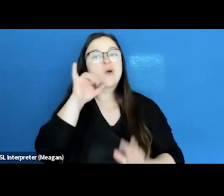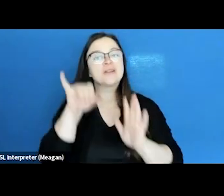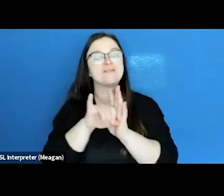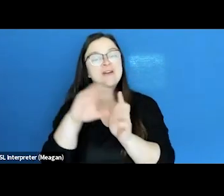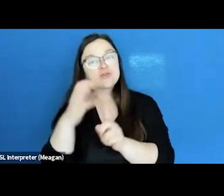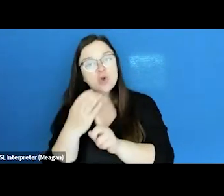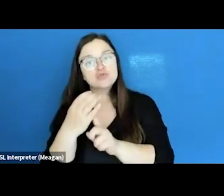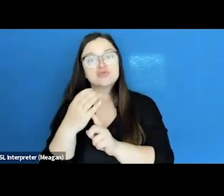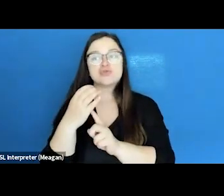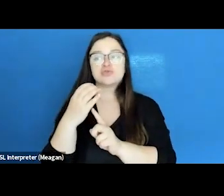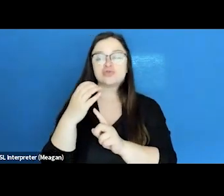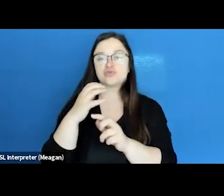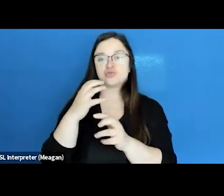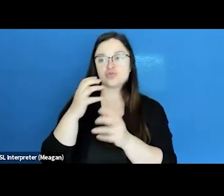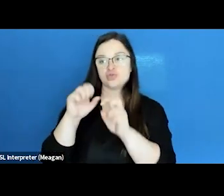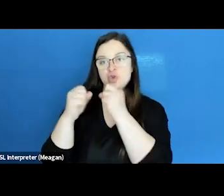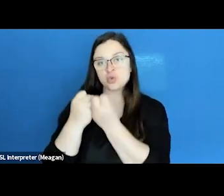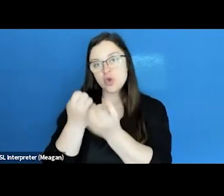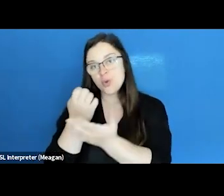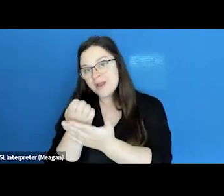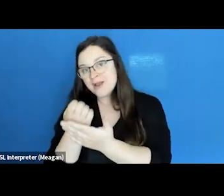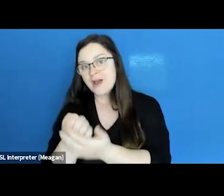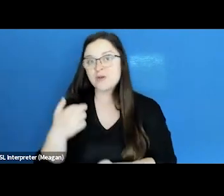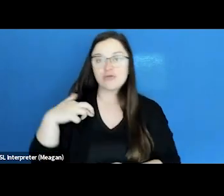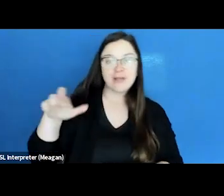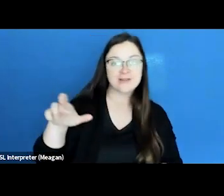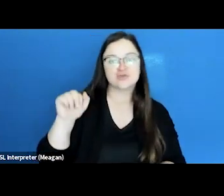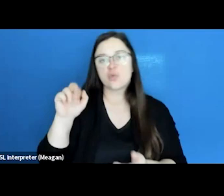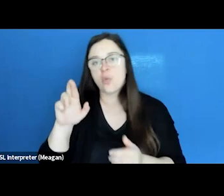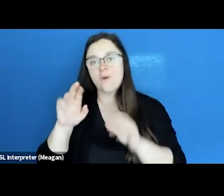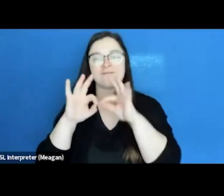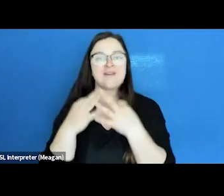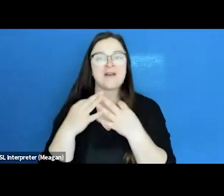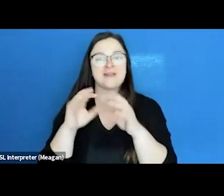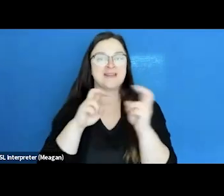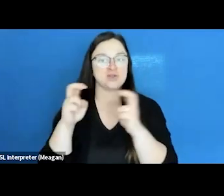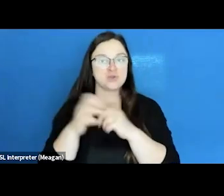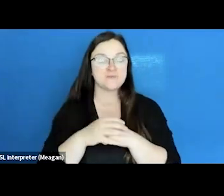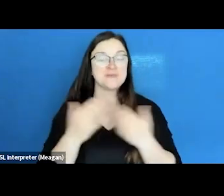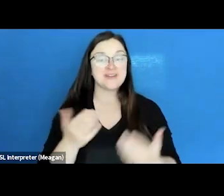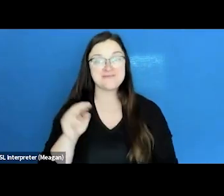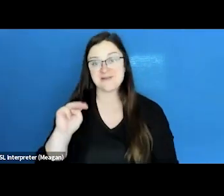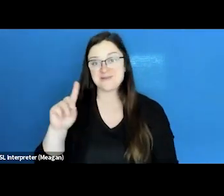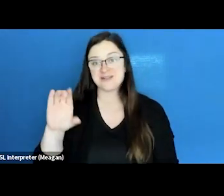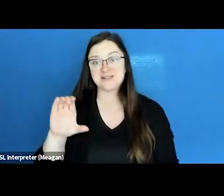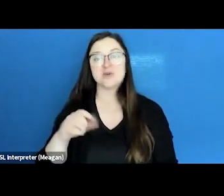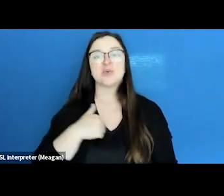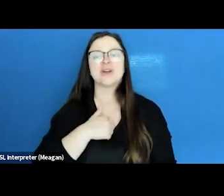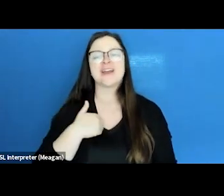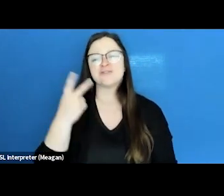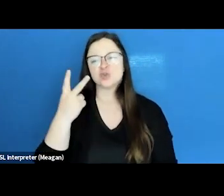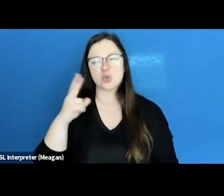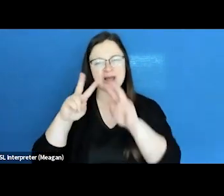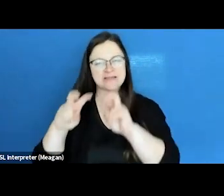cultural, socioeconomic, religious, and family issues. So here in Miami-Dade County, we have 2 assessors. You don't need